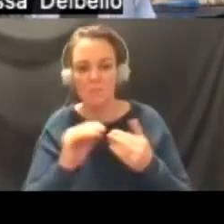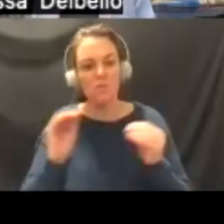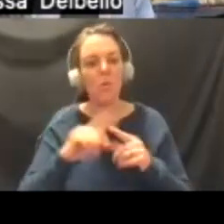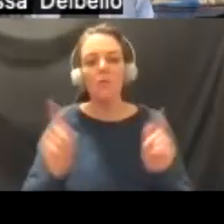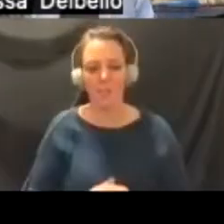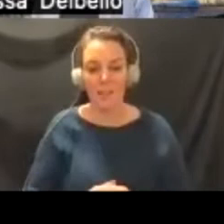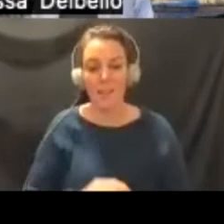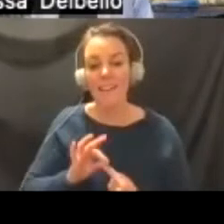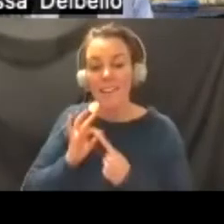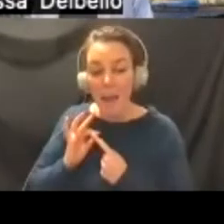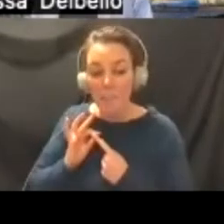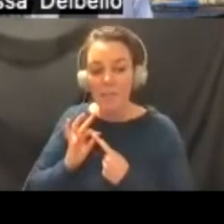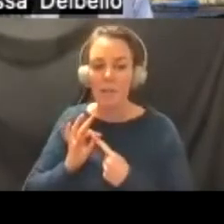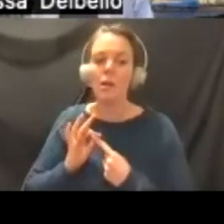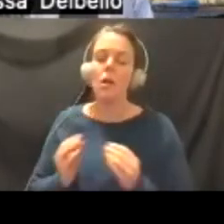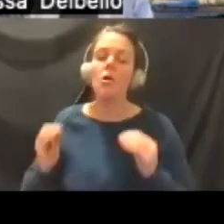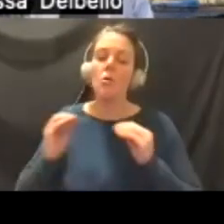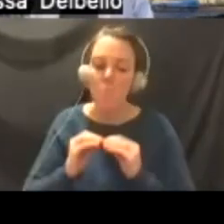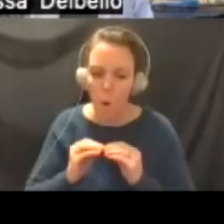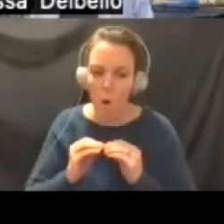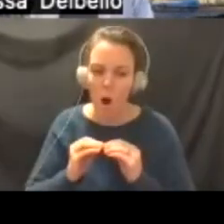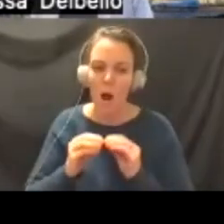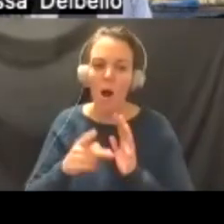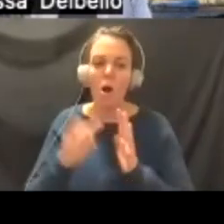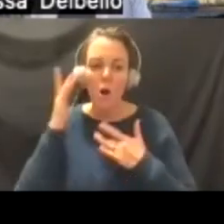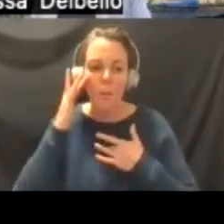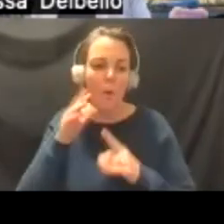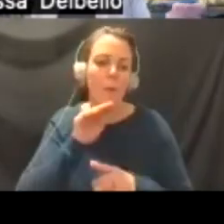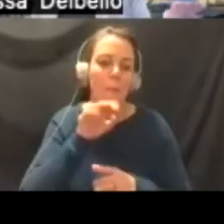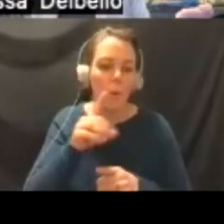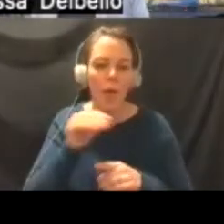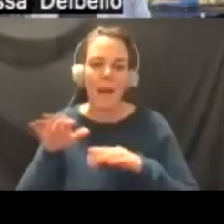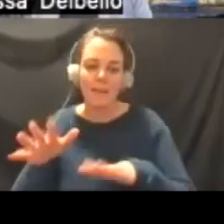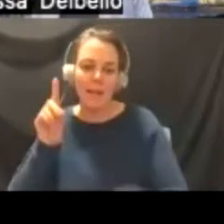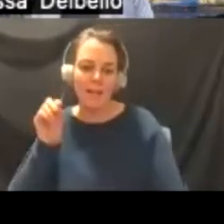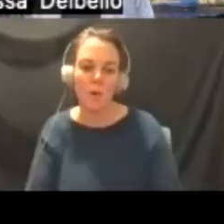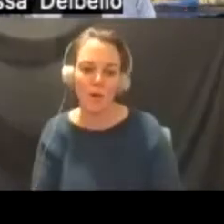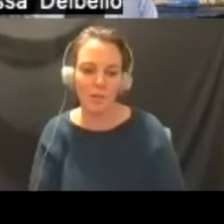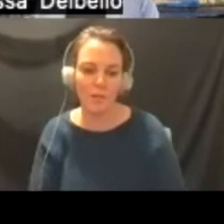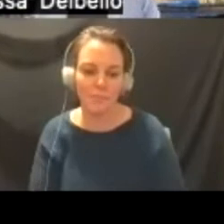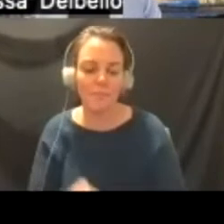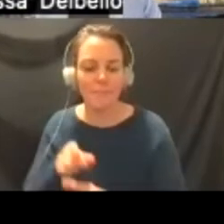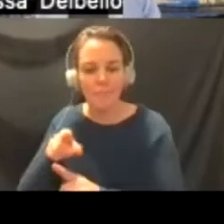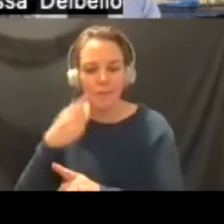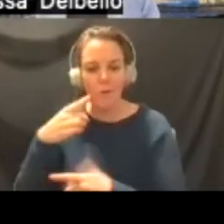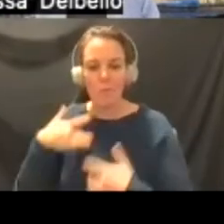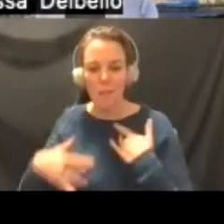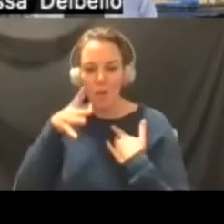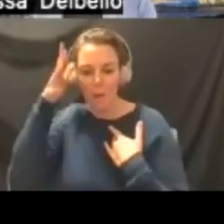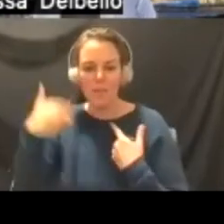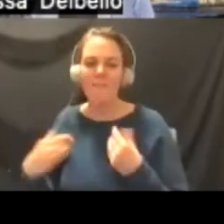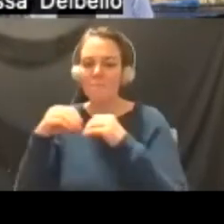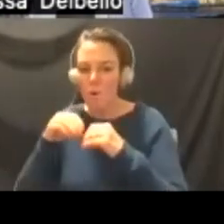is greater comorbid mood and anxiety disorders in the youth offspring of the bipolar